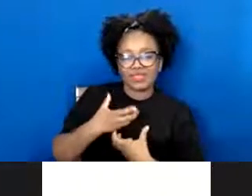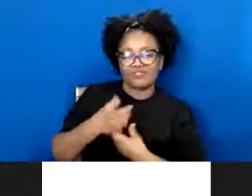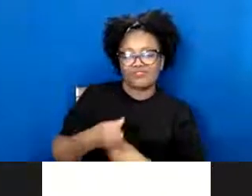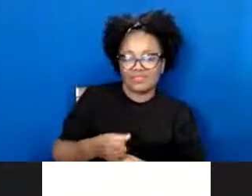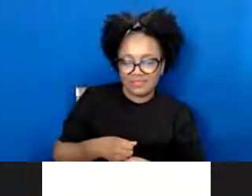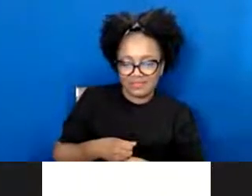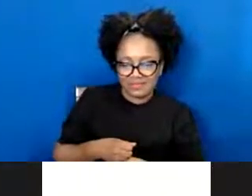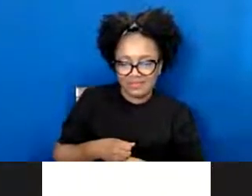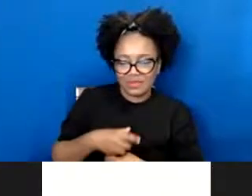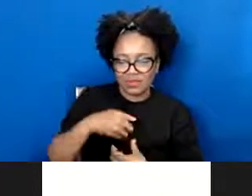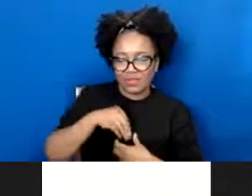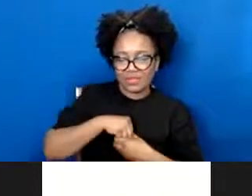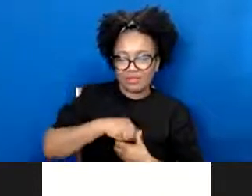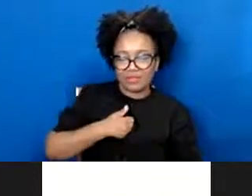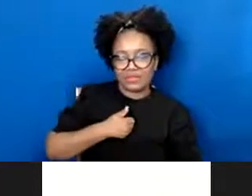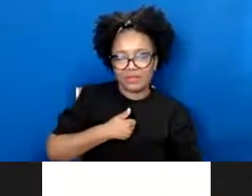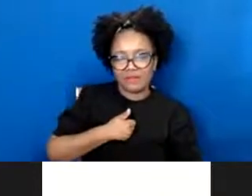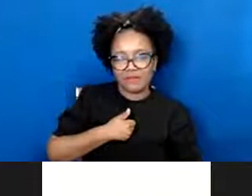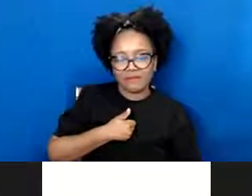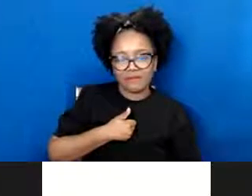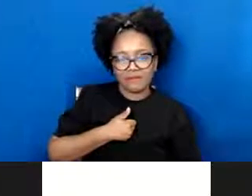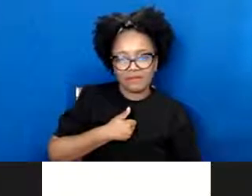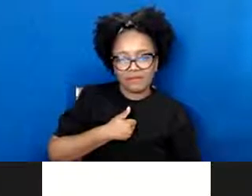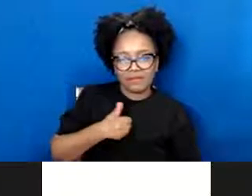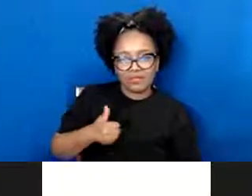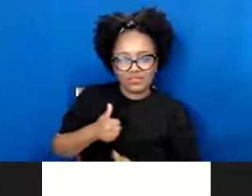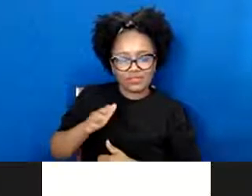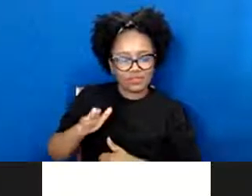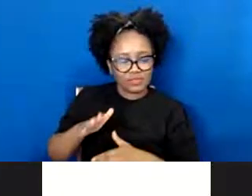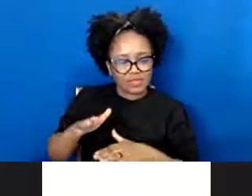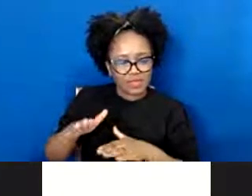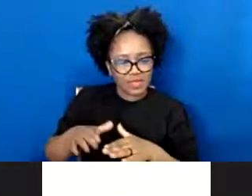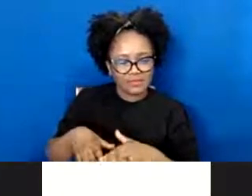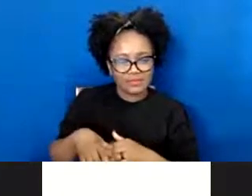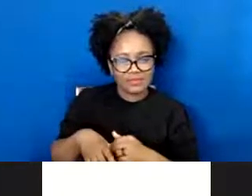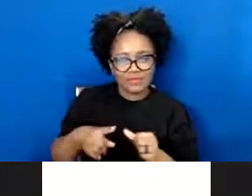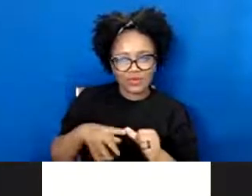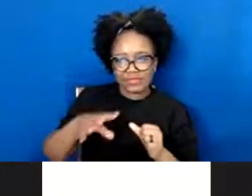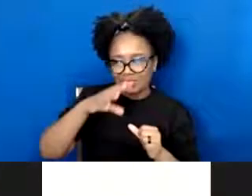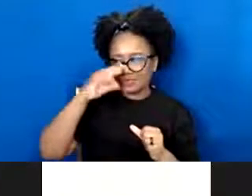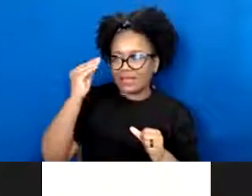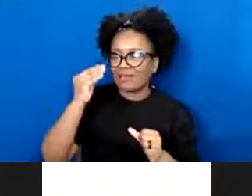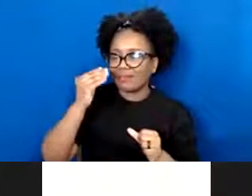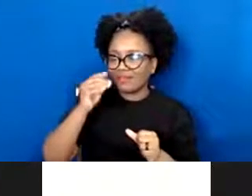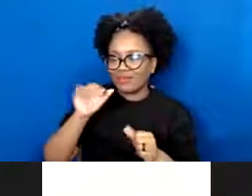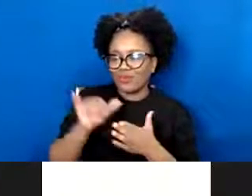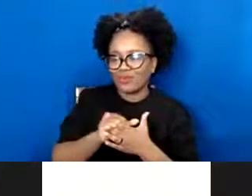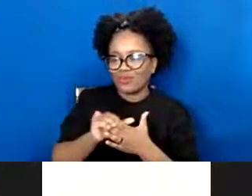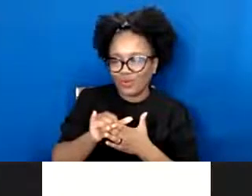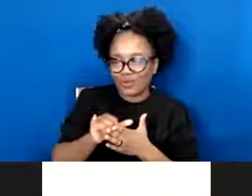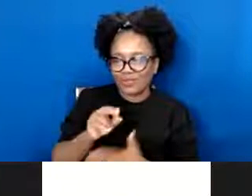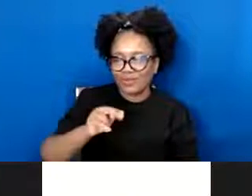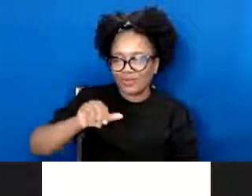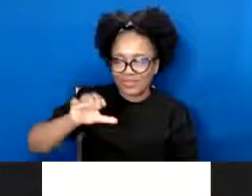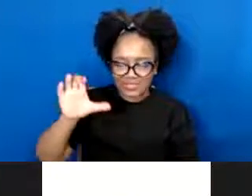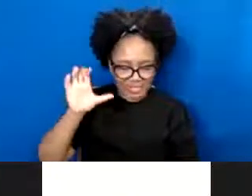steps. I searched for her smell in New York City, where she first met him. I sniffed out the